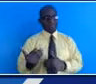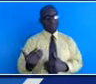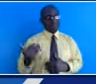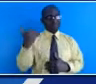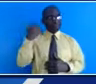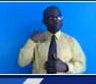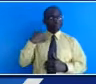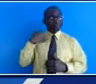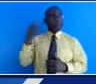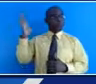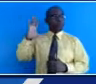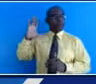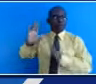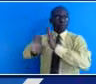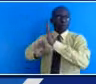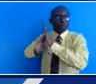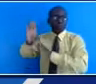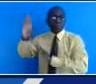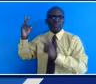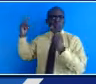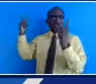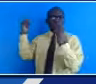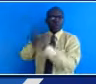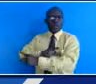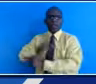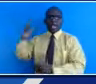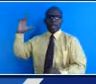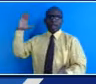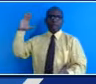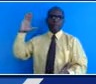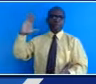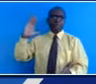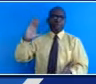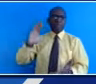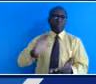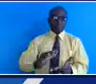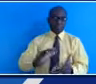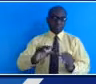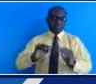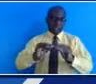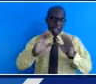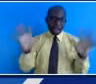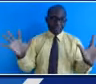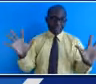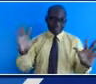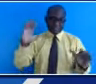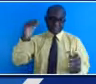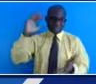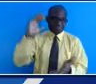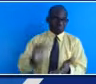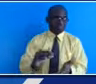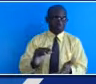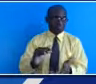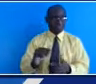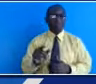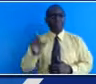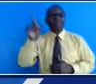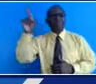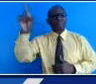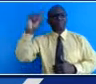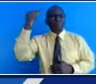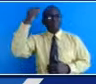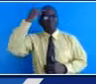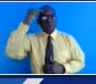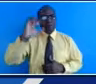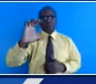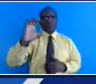contagion. Governor Cuomo laid out a game plan well over a month ago in which there'd be a phase one entry, which we made 2 weeks ago today. This is